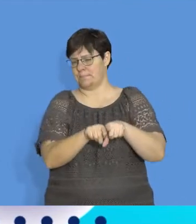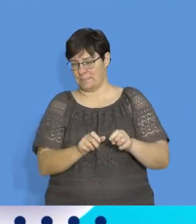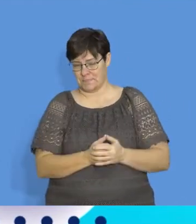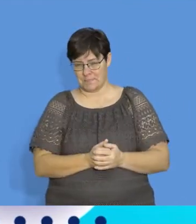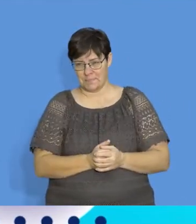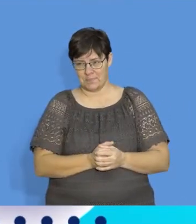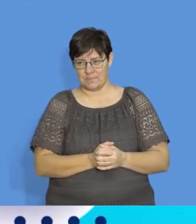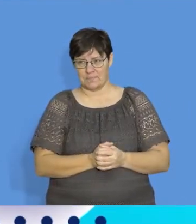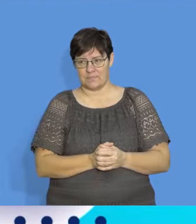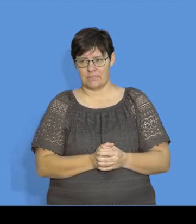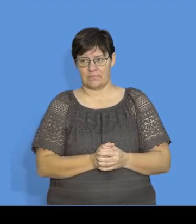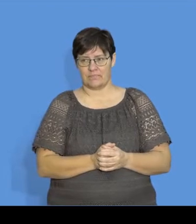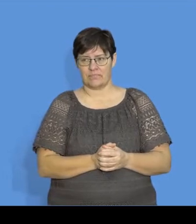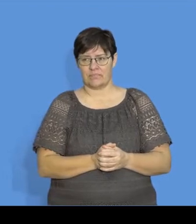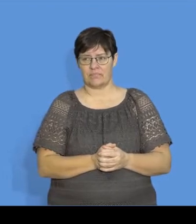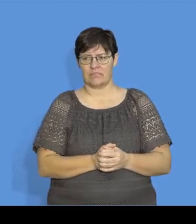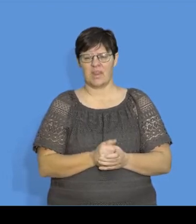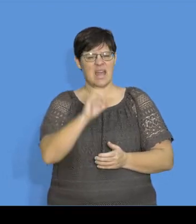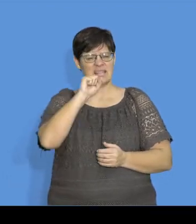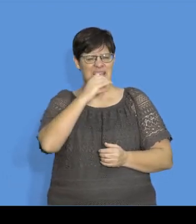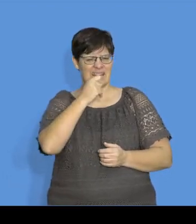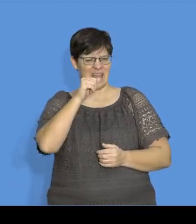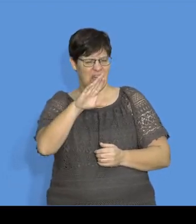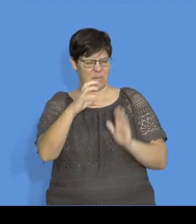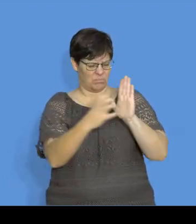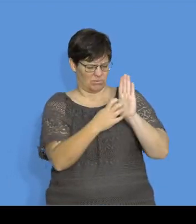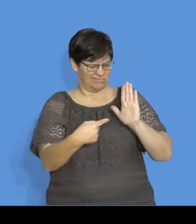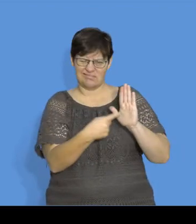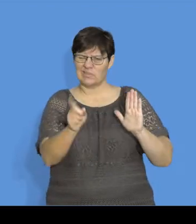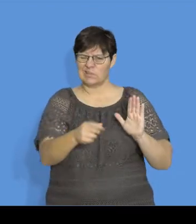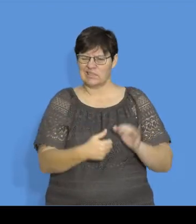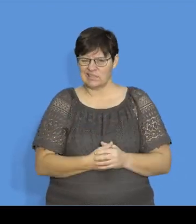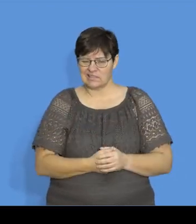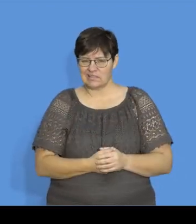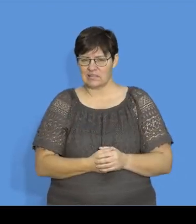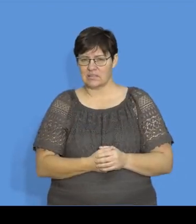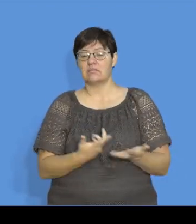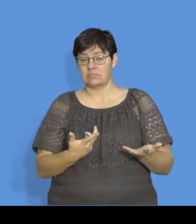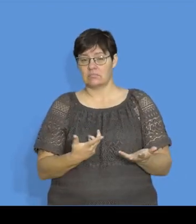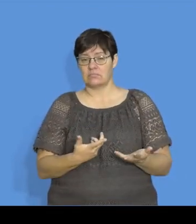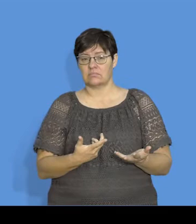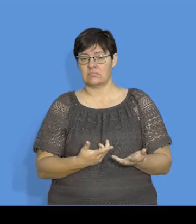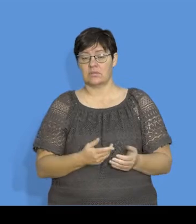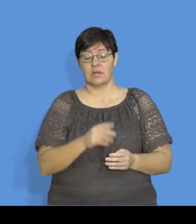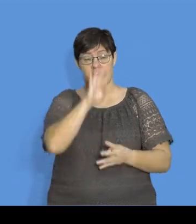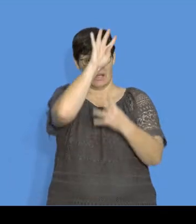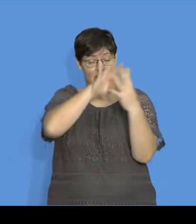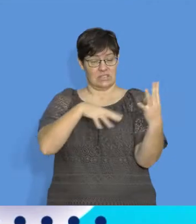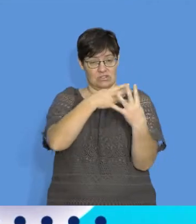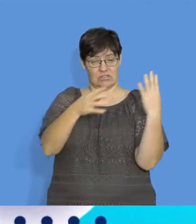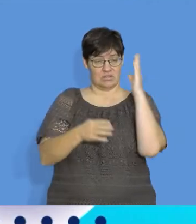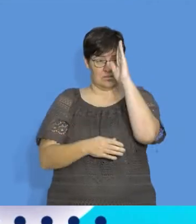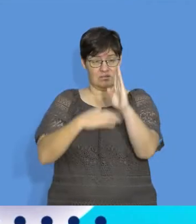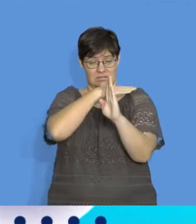thing. And remember, what is a scatter plot? Okay? A scatter plot, if I take my Cartesian plane in the